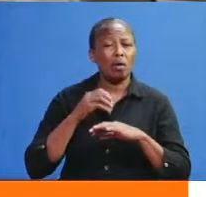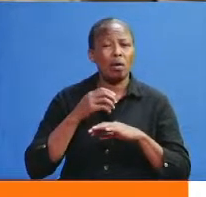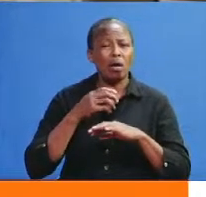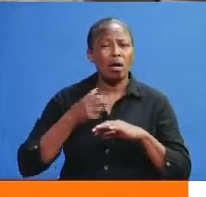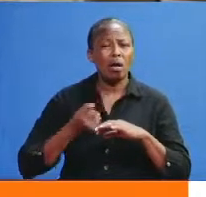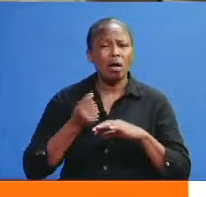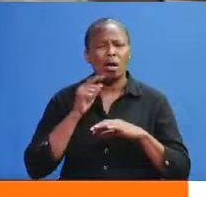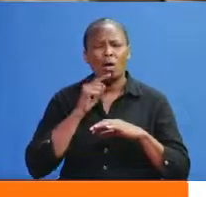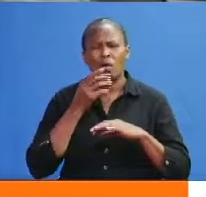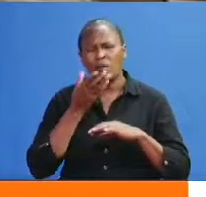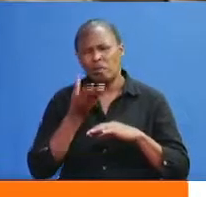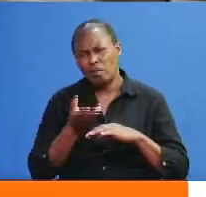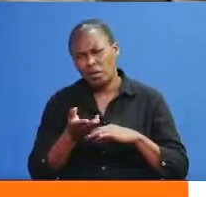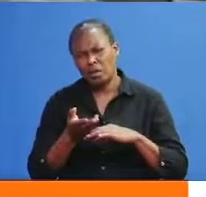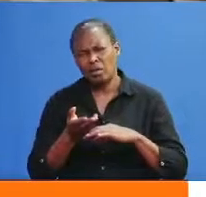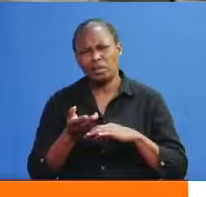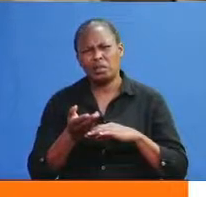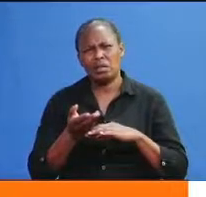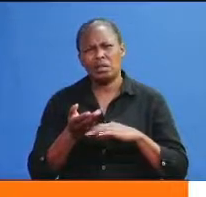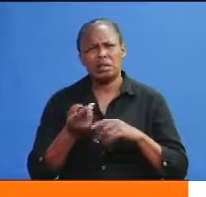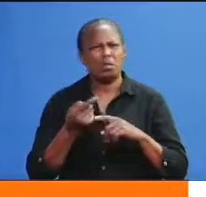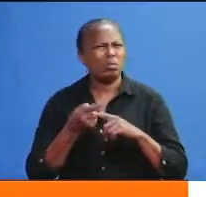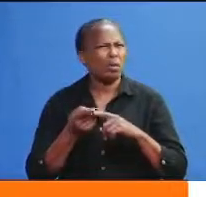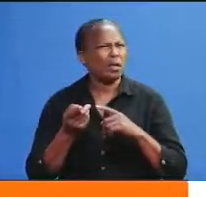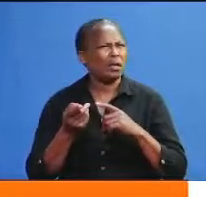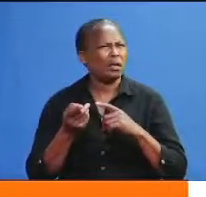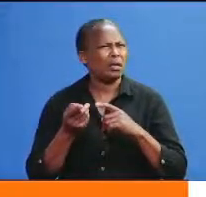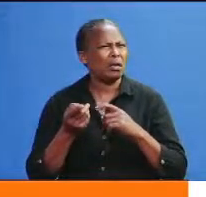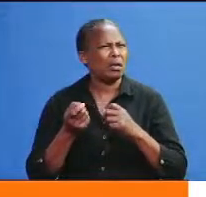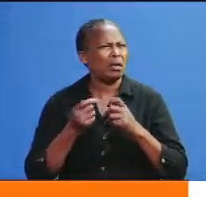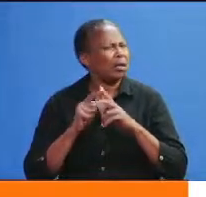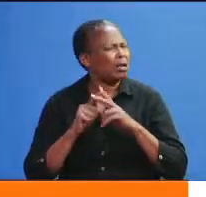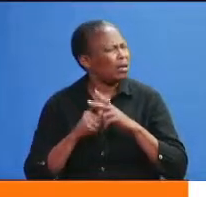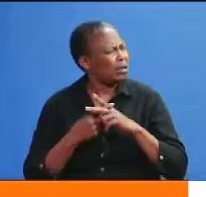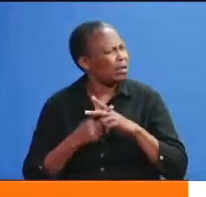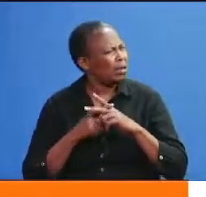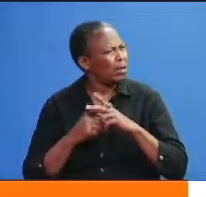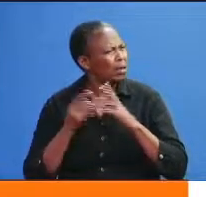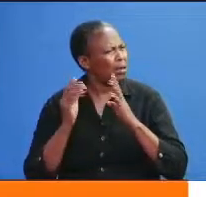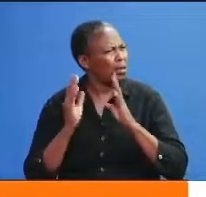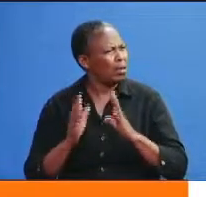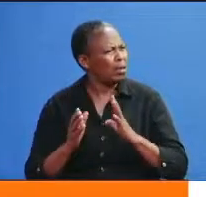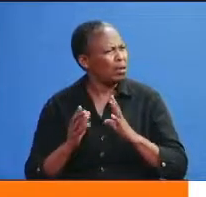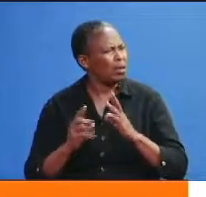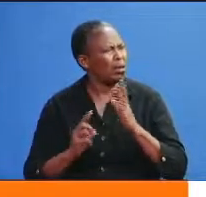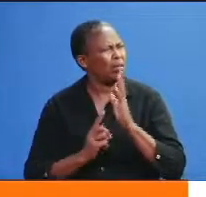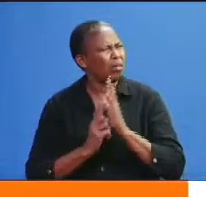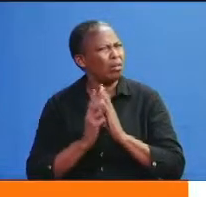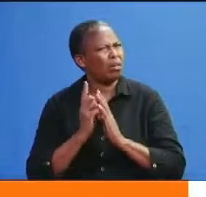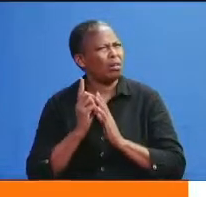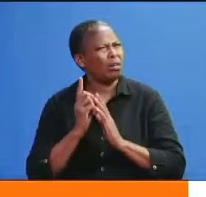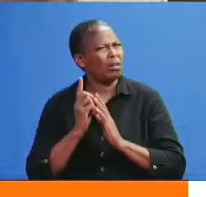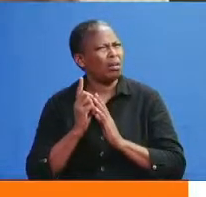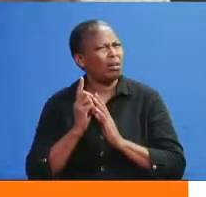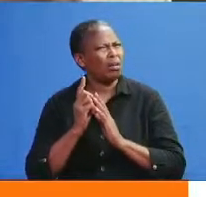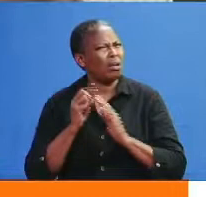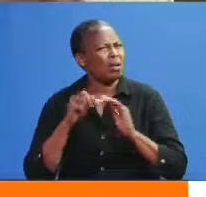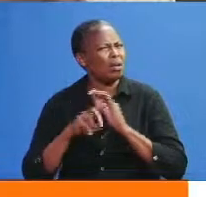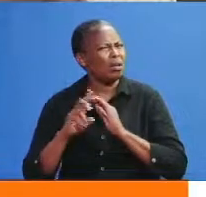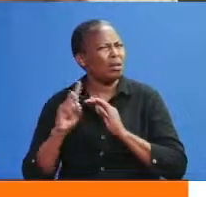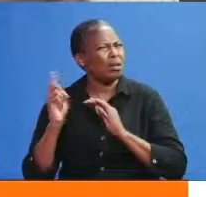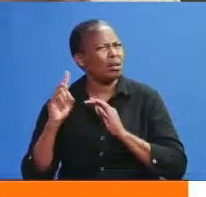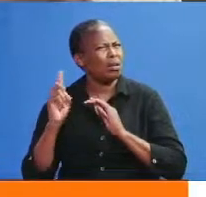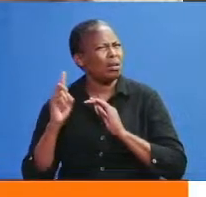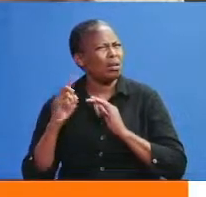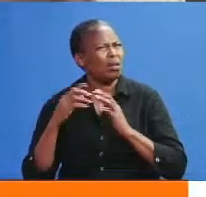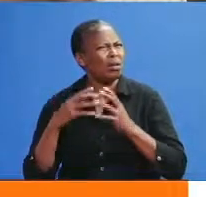to have been a scuffle. The structural engineer and proprietor of Infinity Developers, based in Nairobi, was an